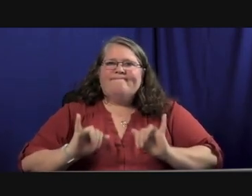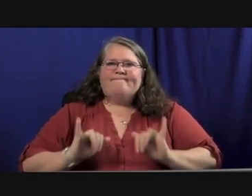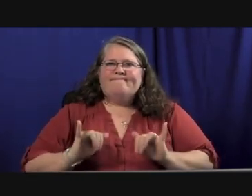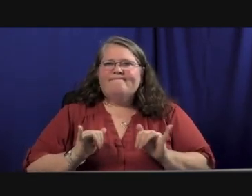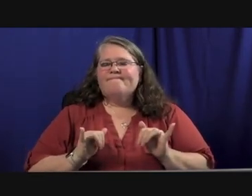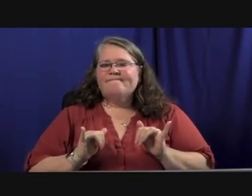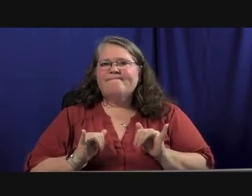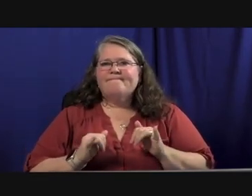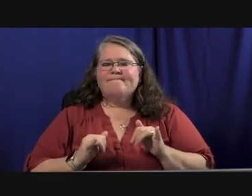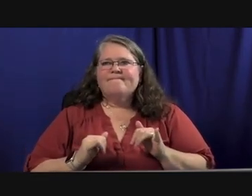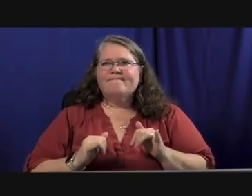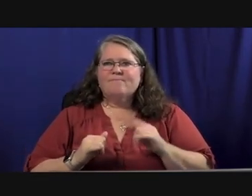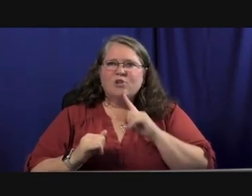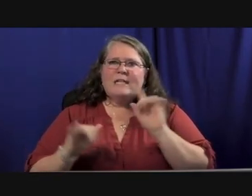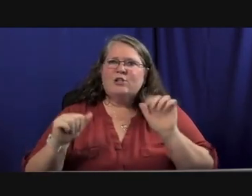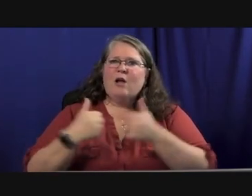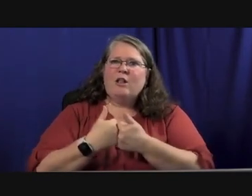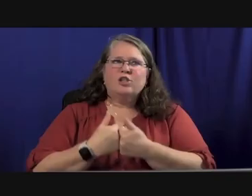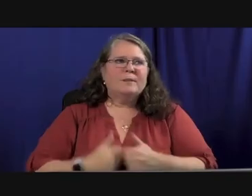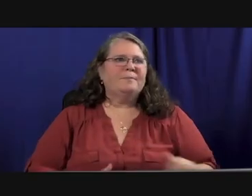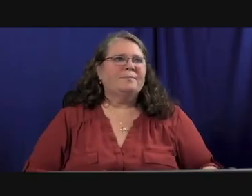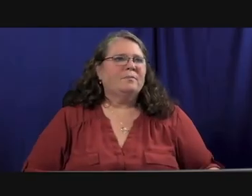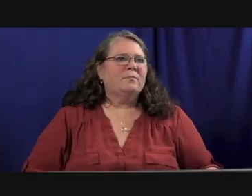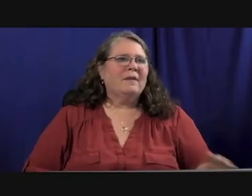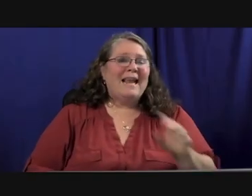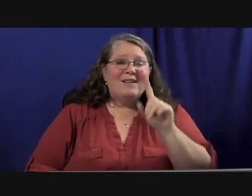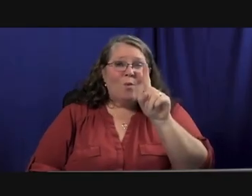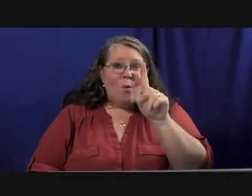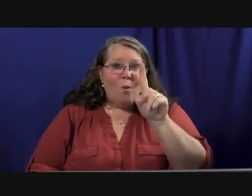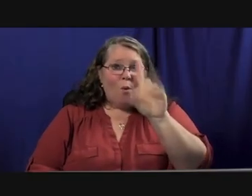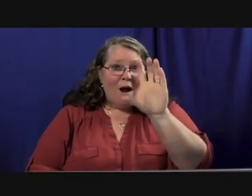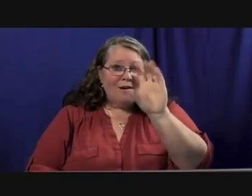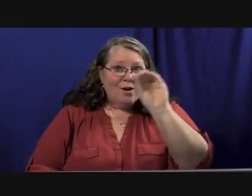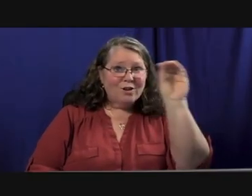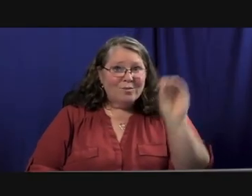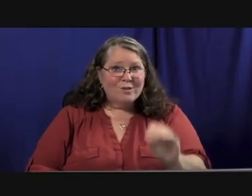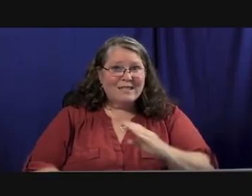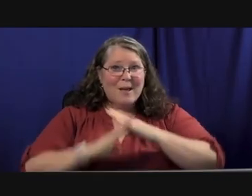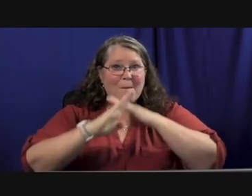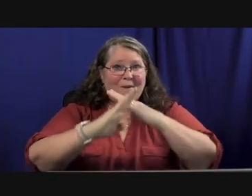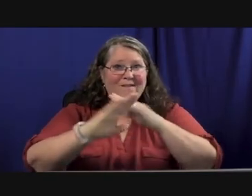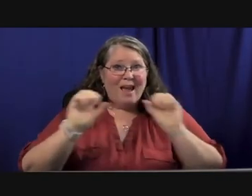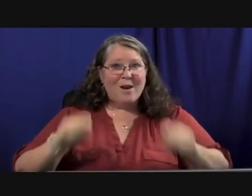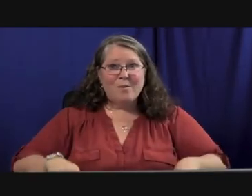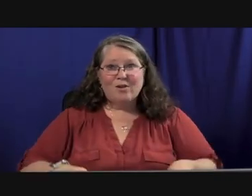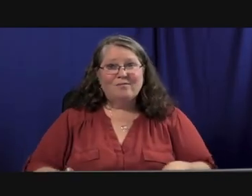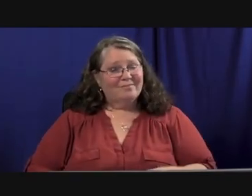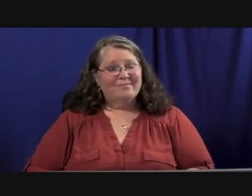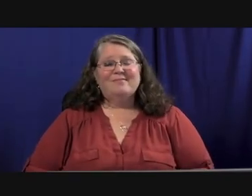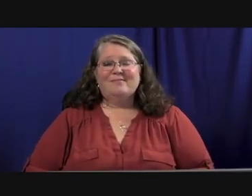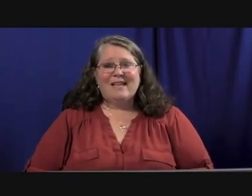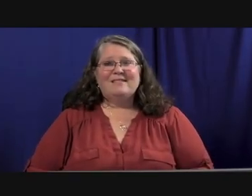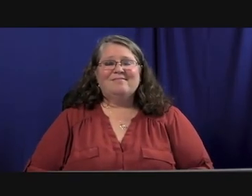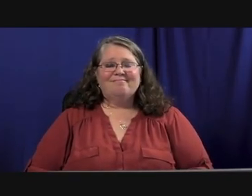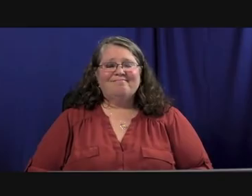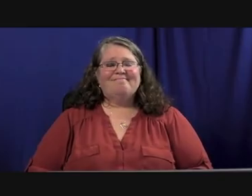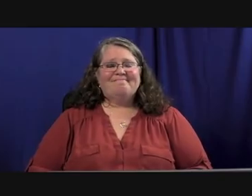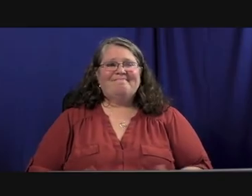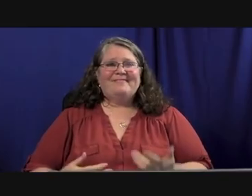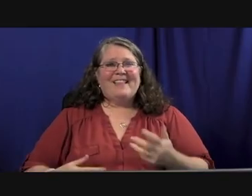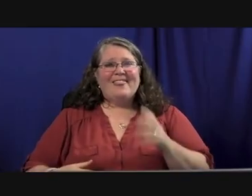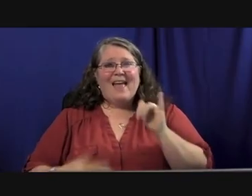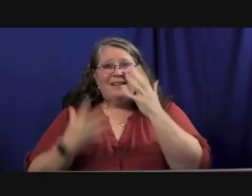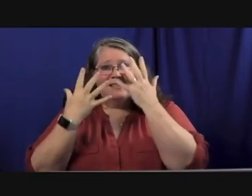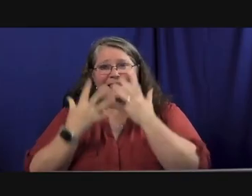is so vital for us to understand language deprivation. And language deprivation